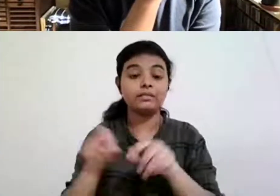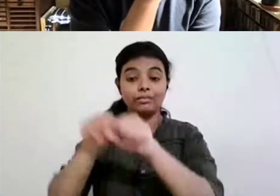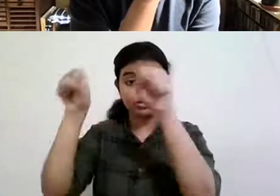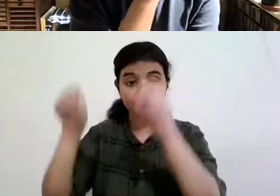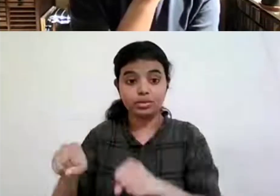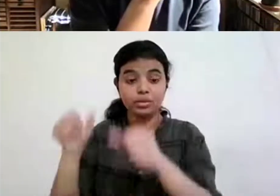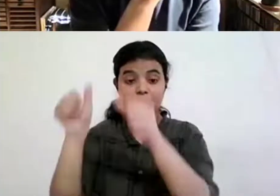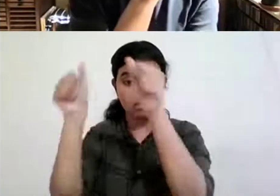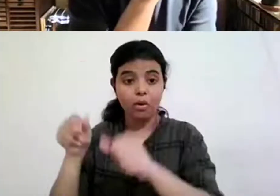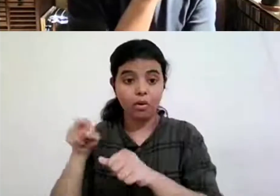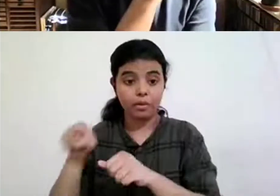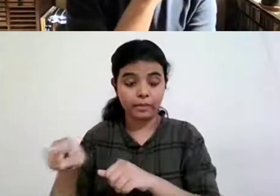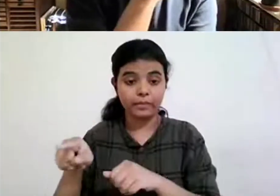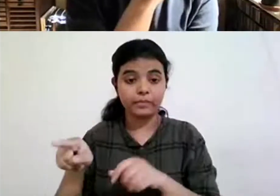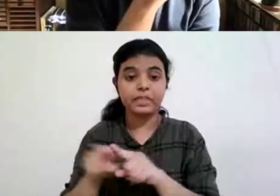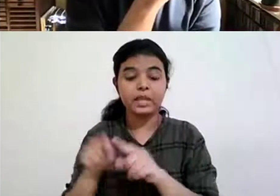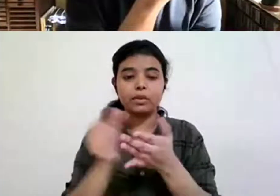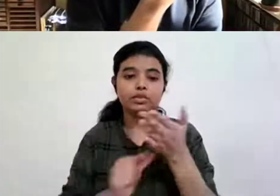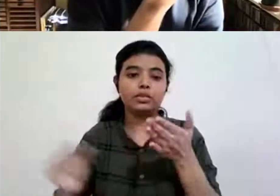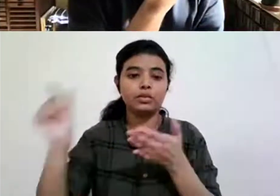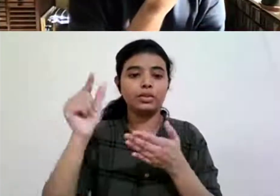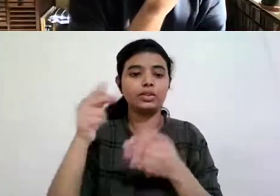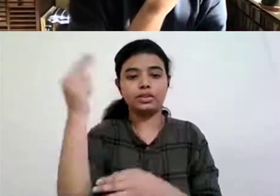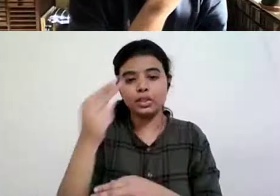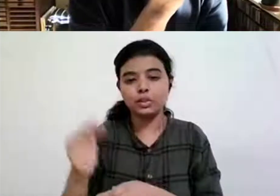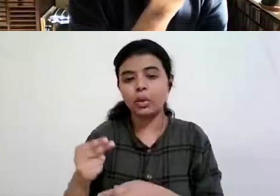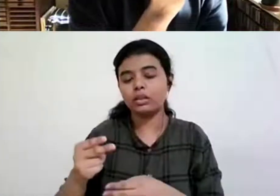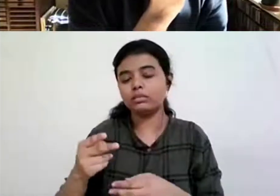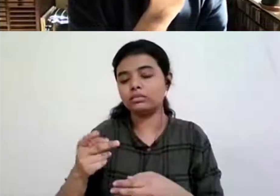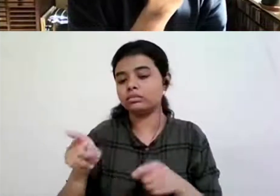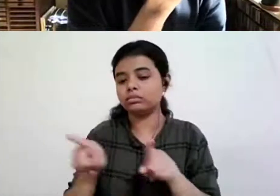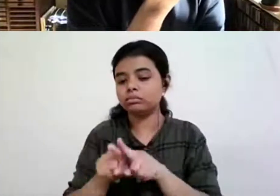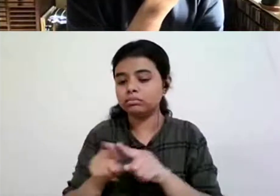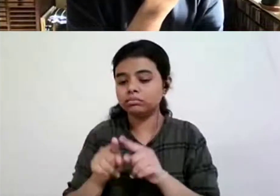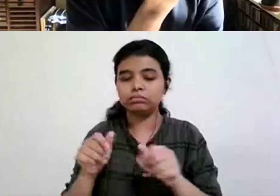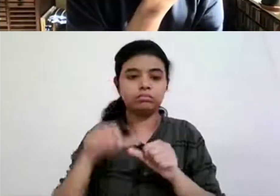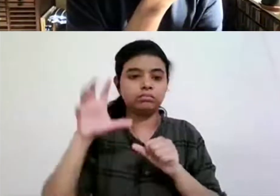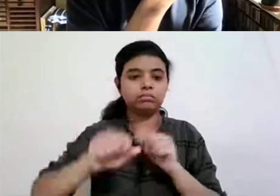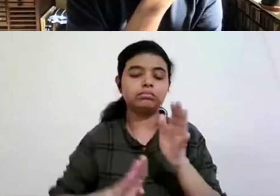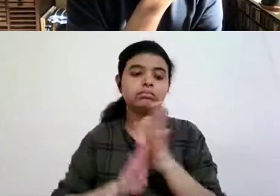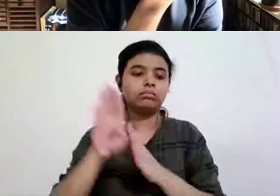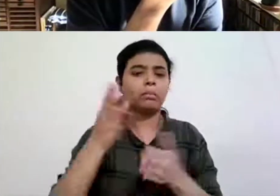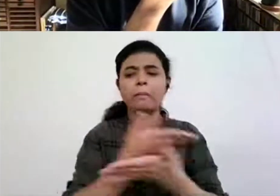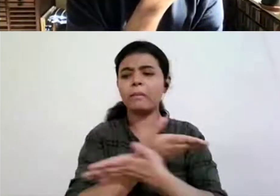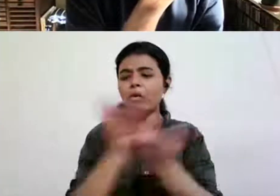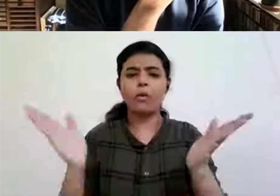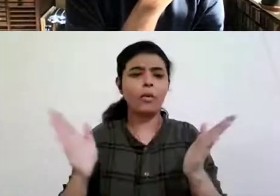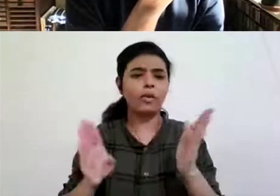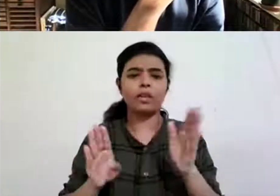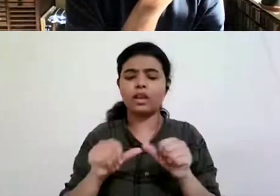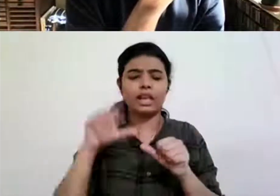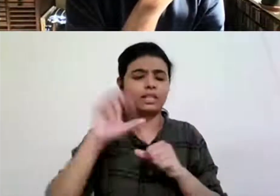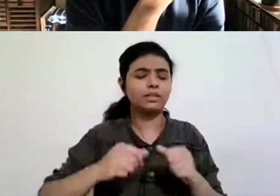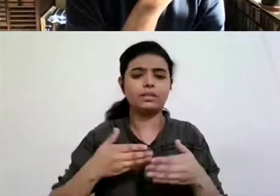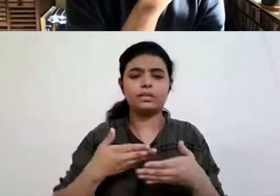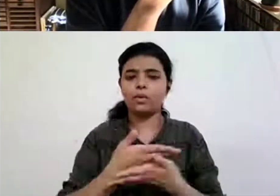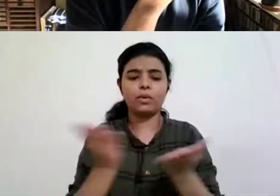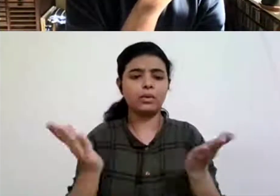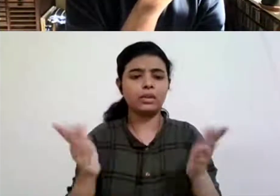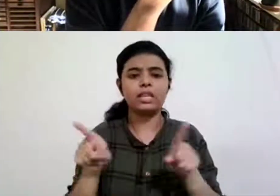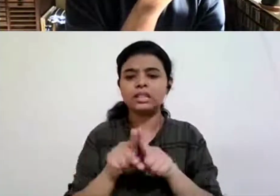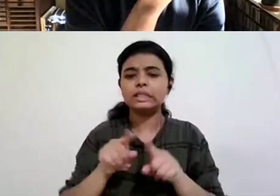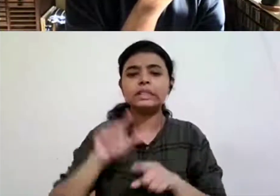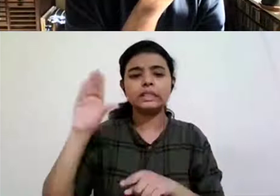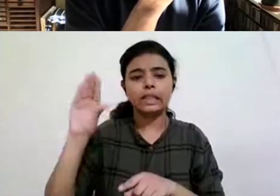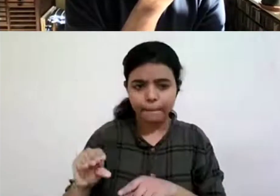that uses universal design as a way to increase accessibility for everyone. And it's a very less